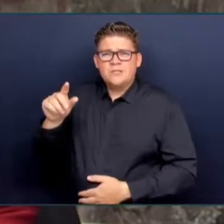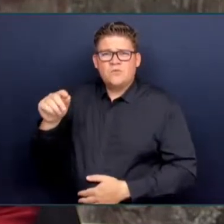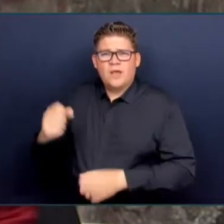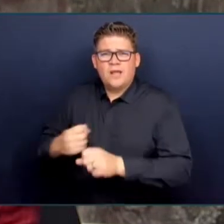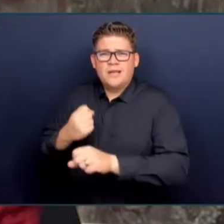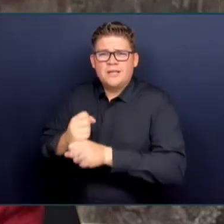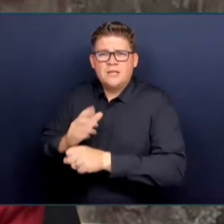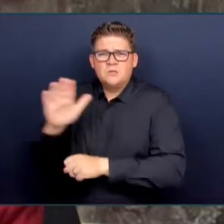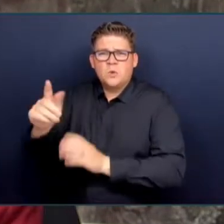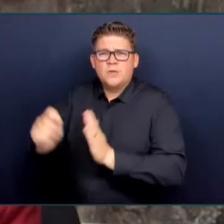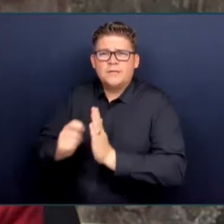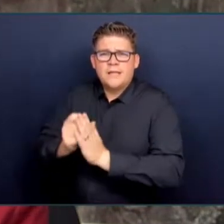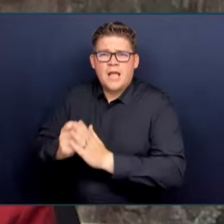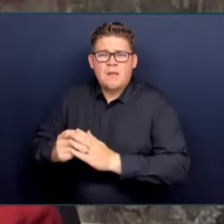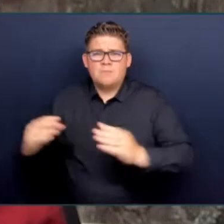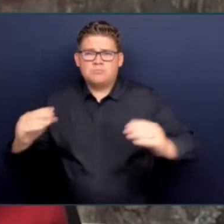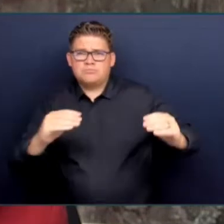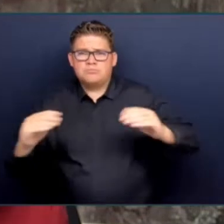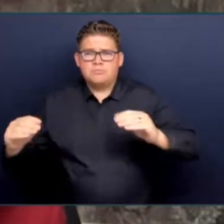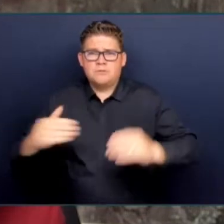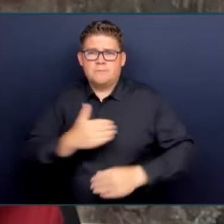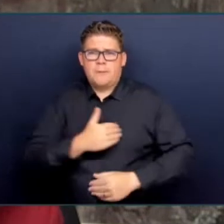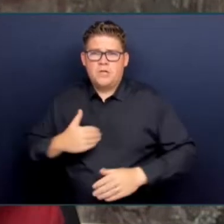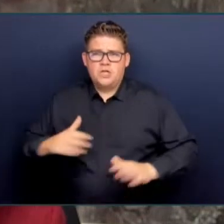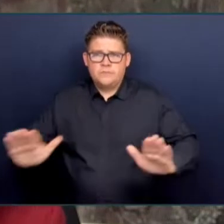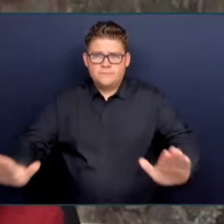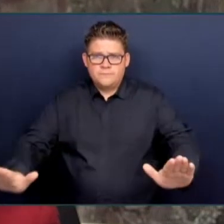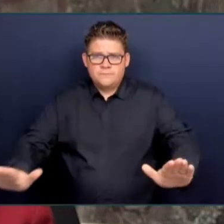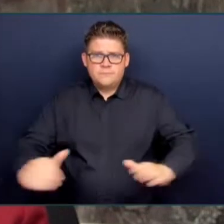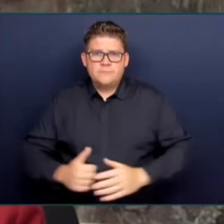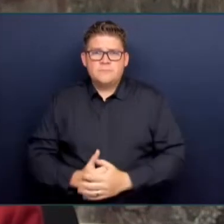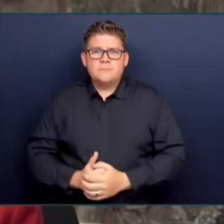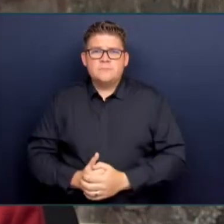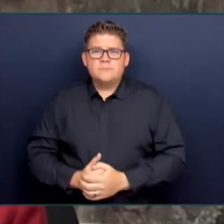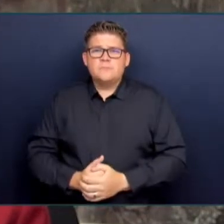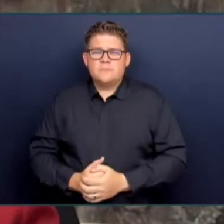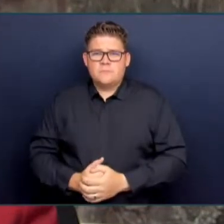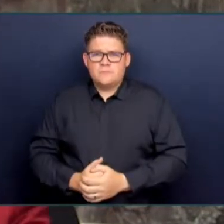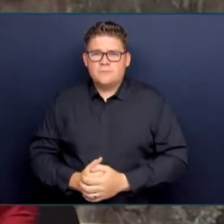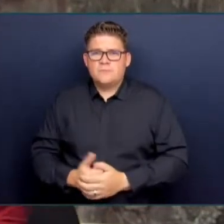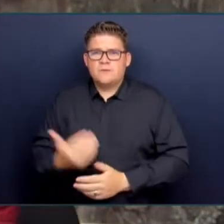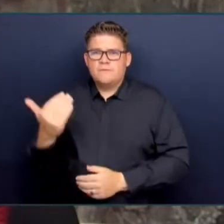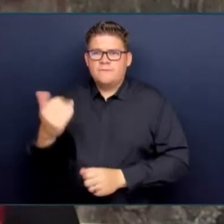15 years. 15 years. Members.